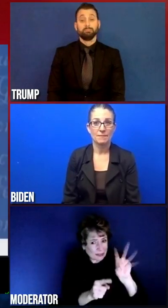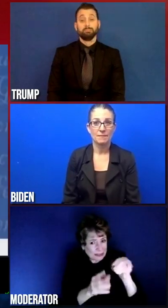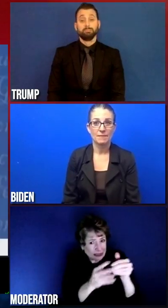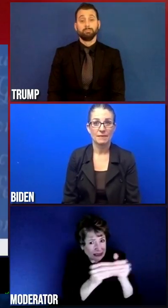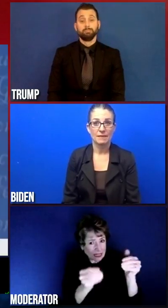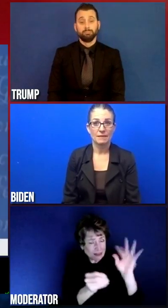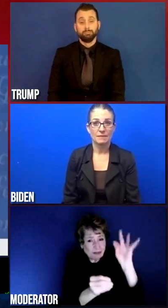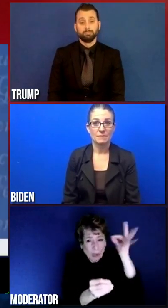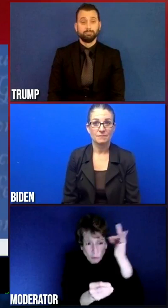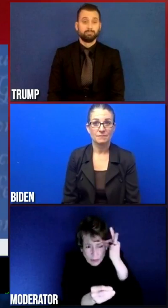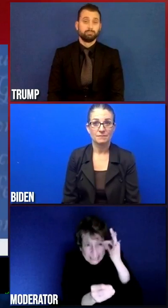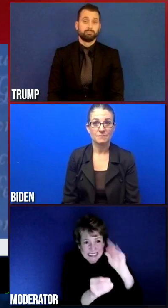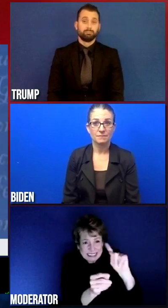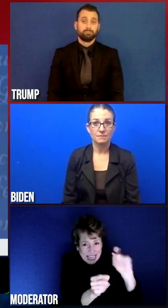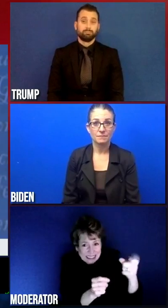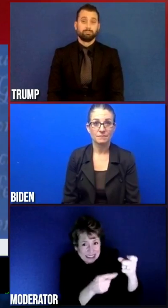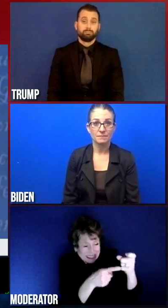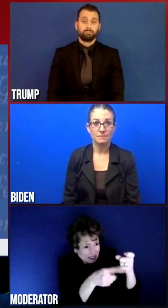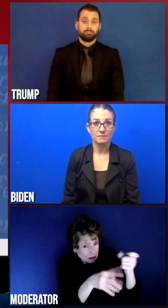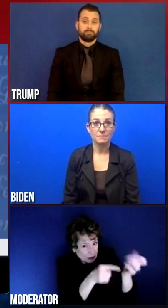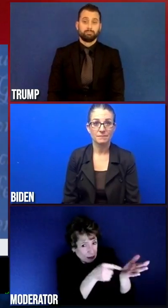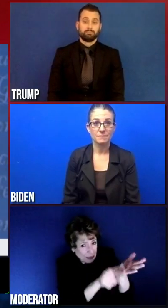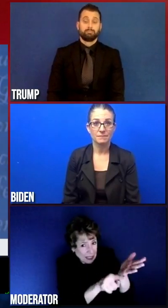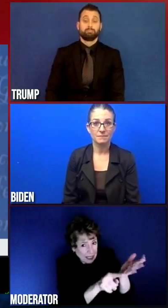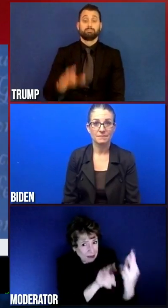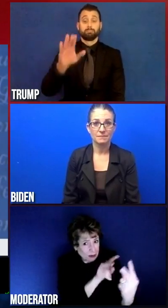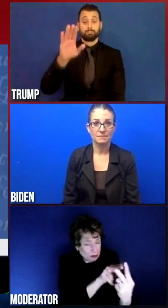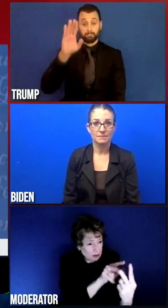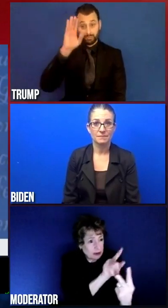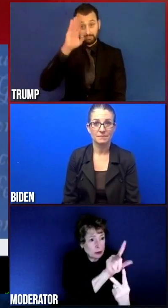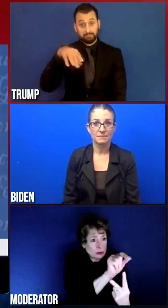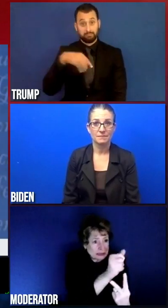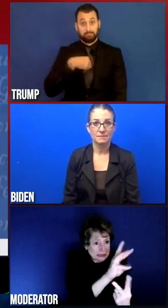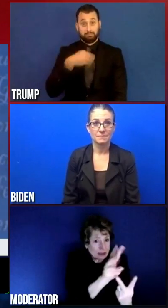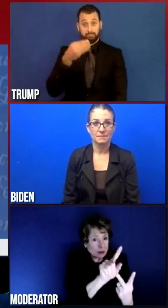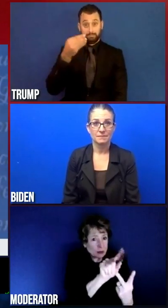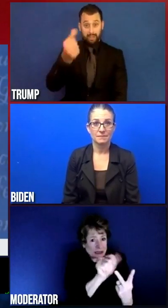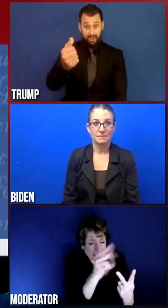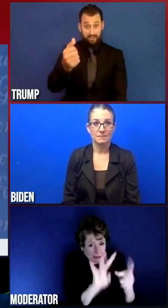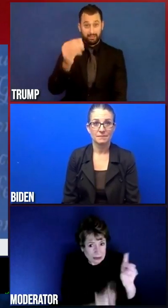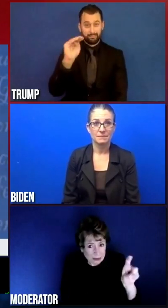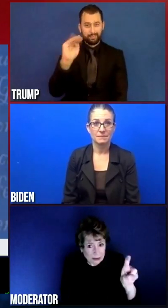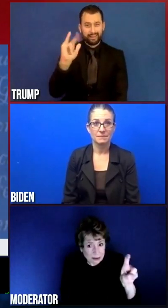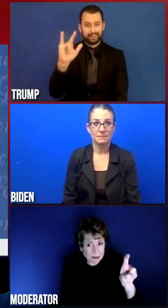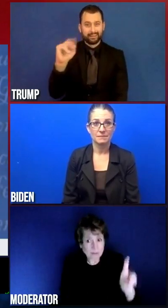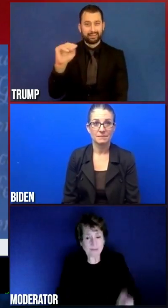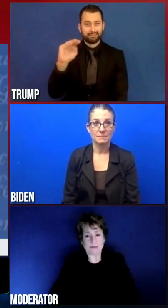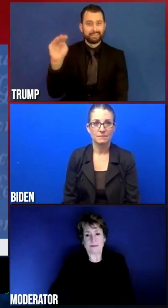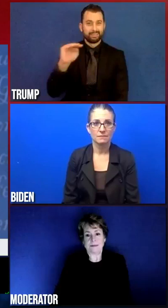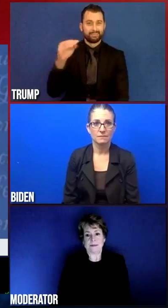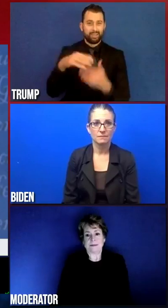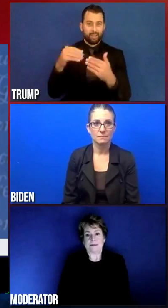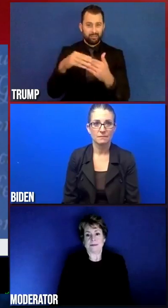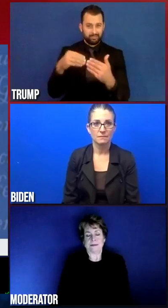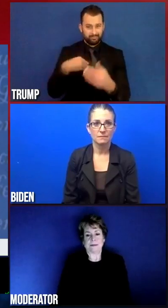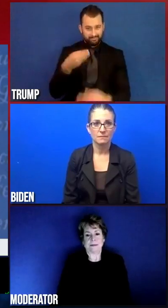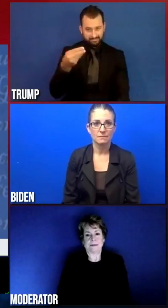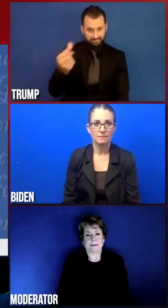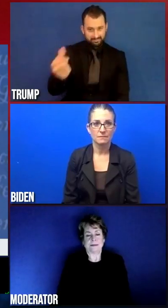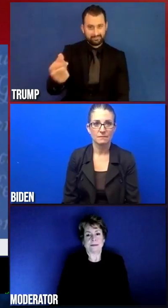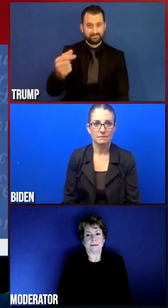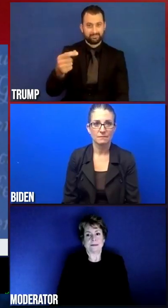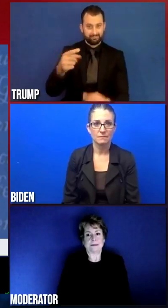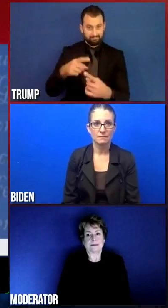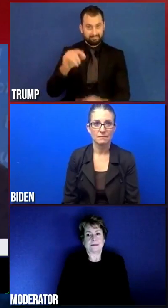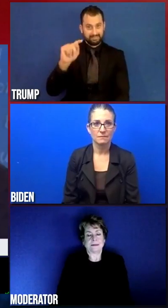paid millions of dollars in taxes, millions of dollars of income tax. And let me just tell you, there was a story in one of the